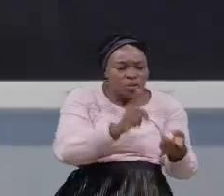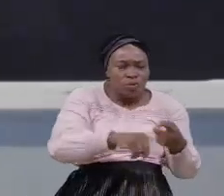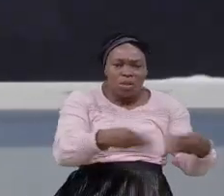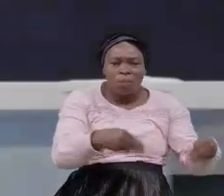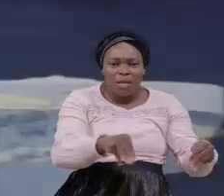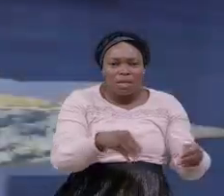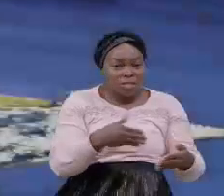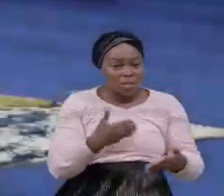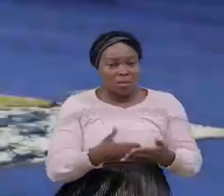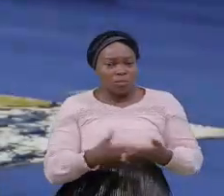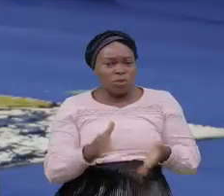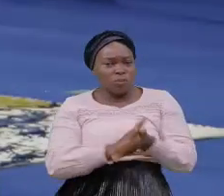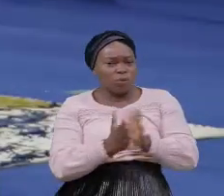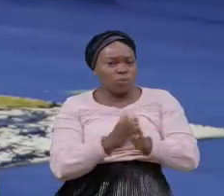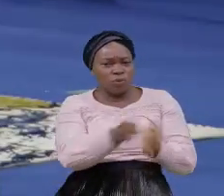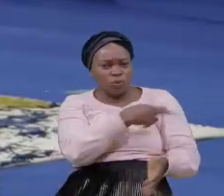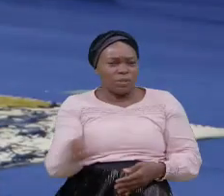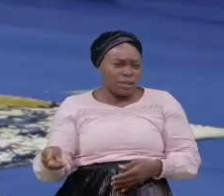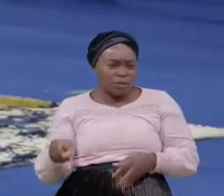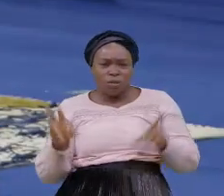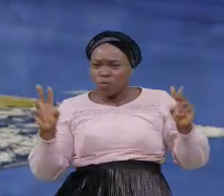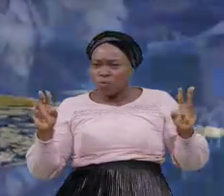currency. Give me a good amen. Amen.